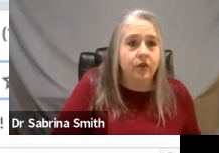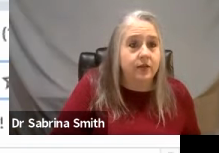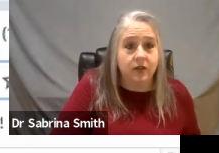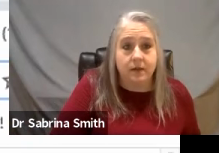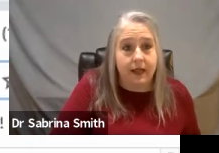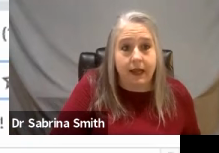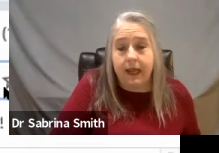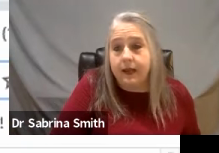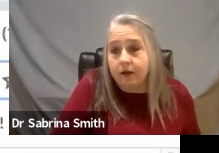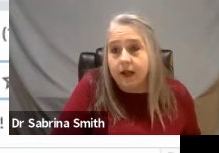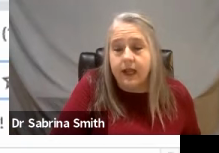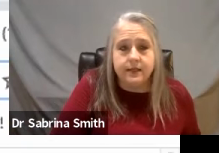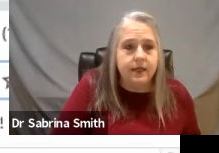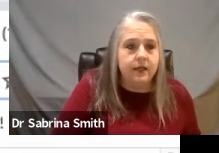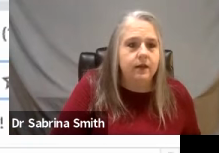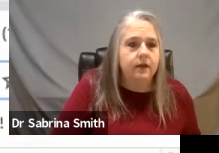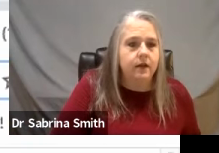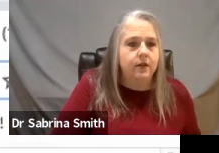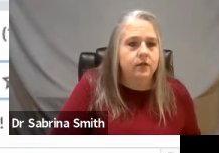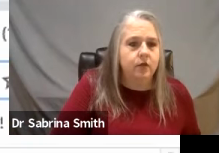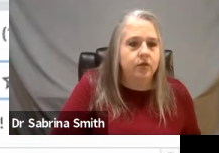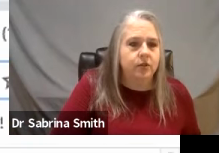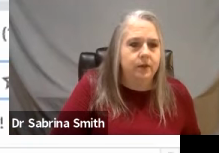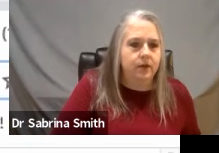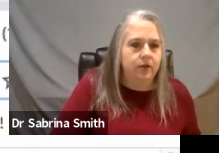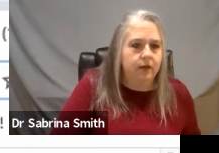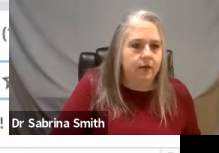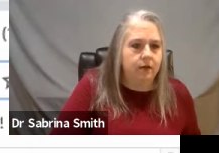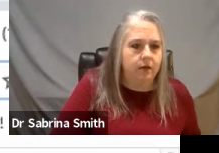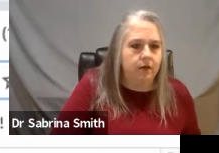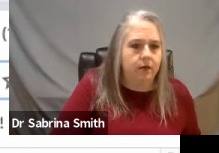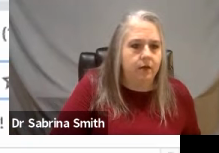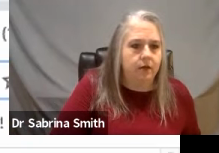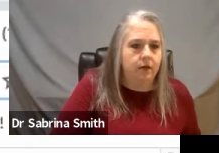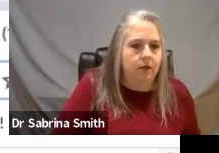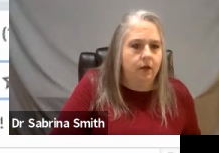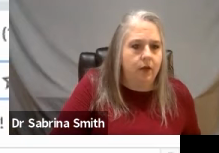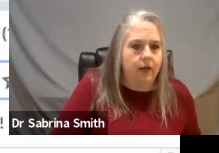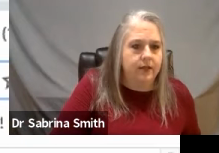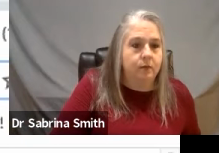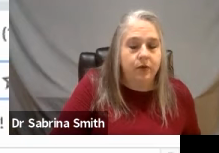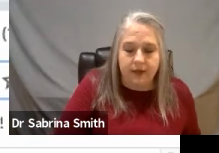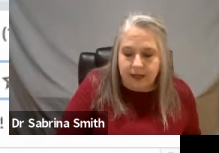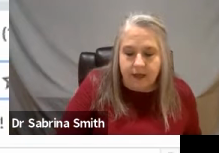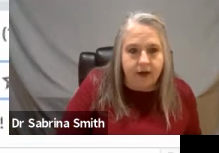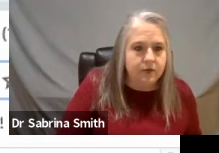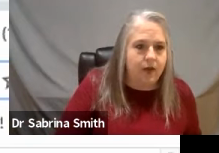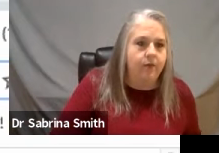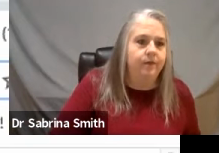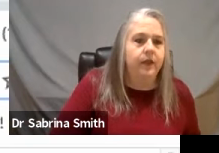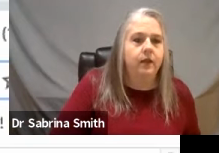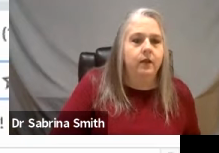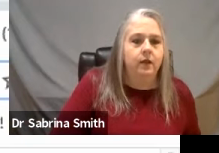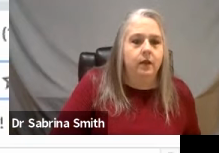some of you guys are going to be like, I can't hear it, I can't see it, and so I want you to be able to do that. Okay, so I'm putting the link there as